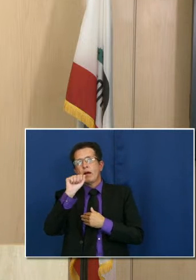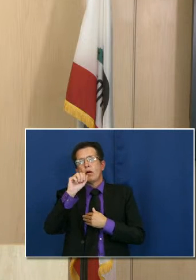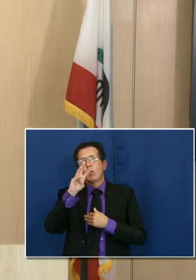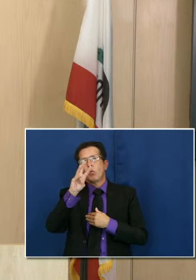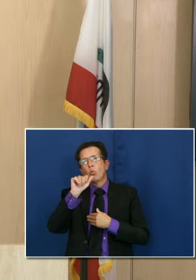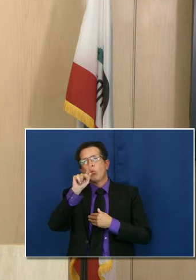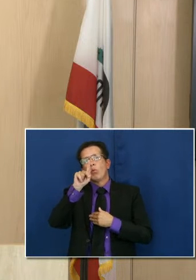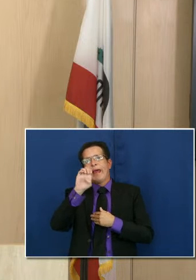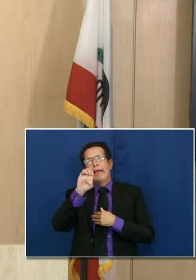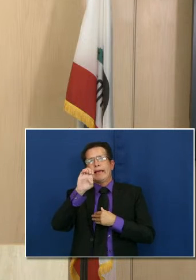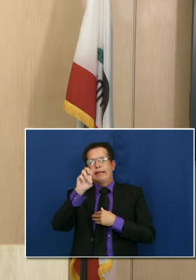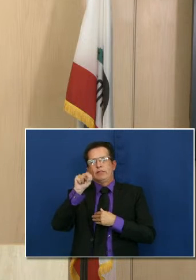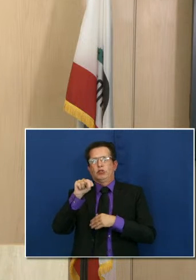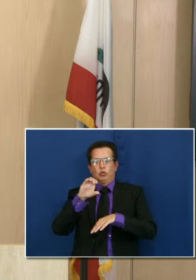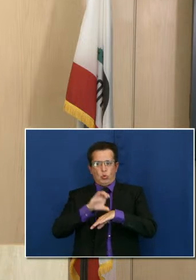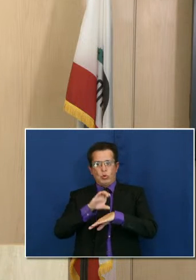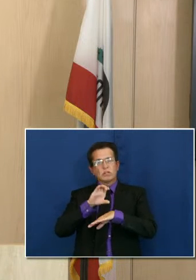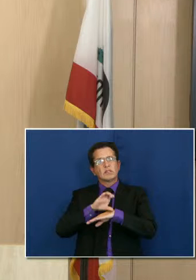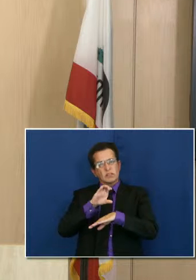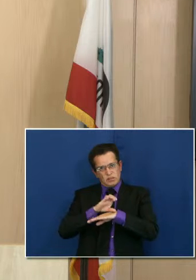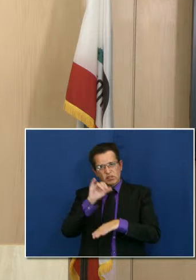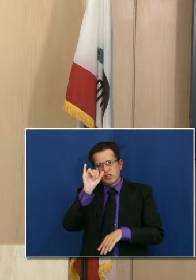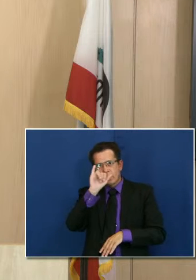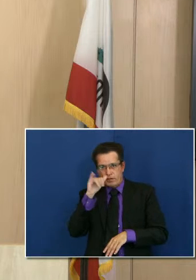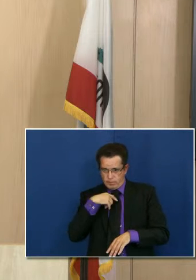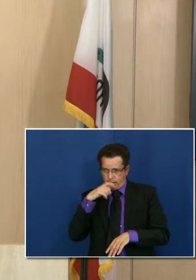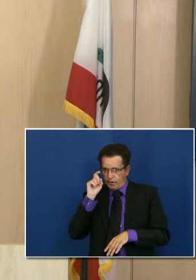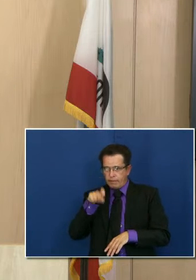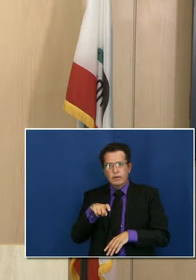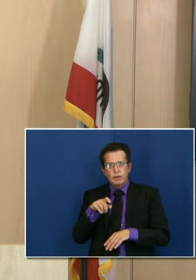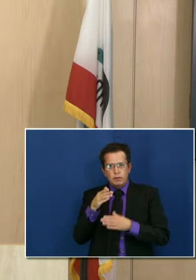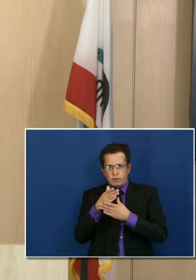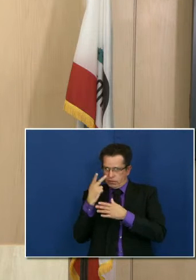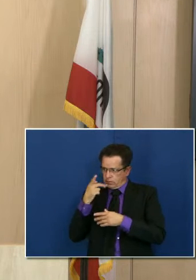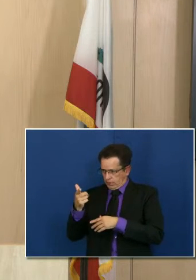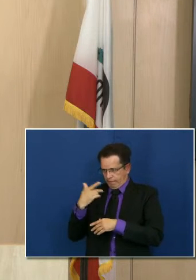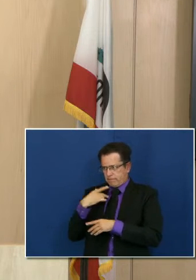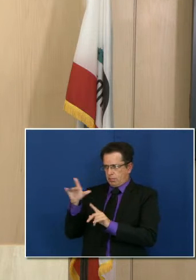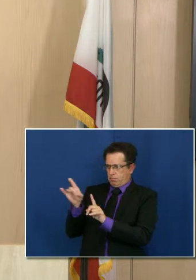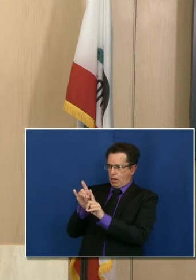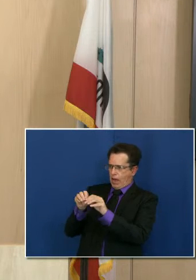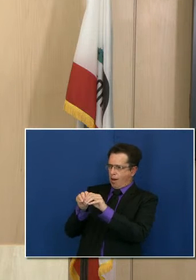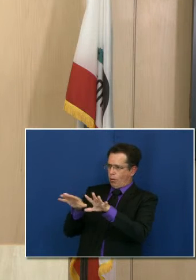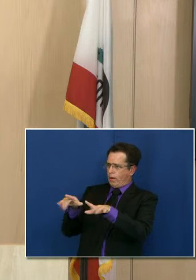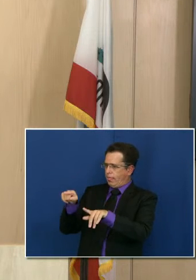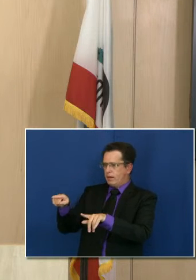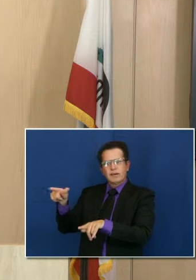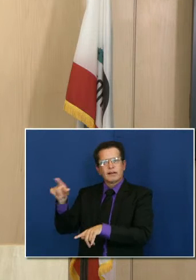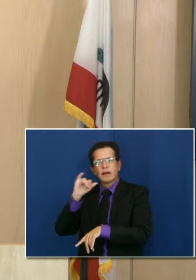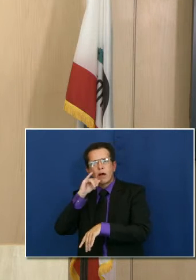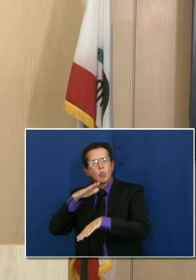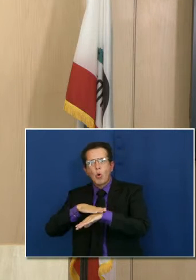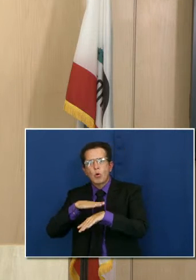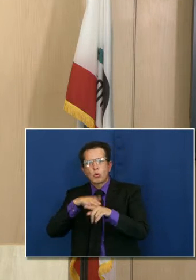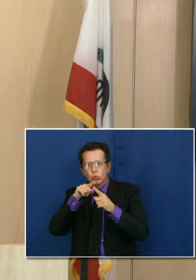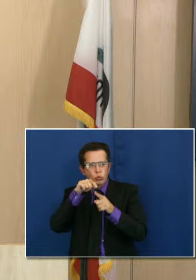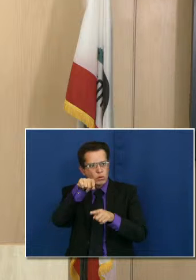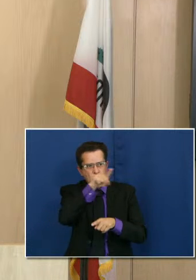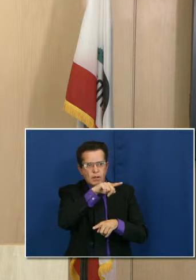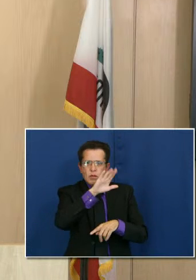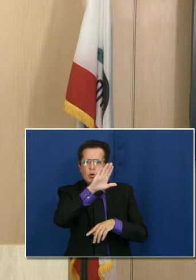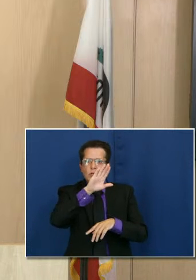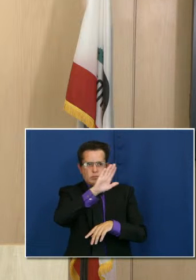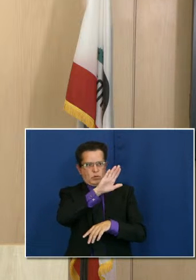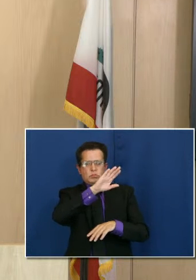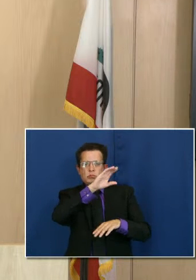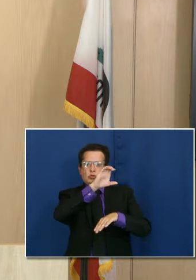we have been forced to have to share outbreak information because of their lack of cooperation in notifying the members of their congregation about